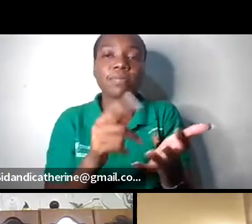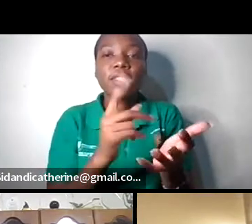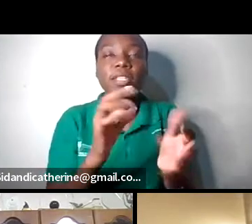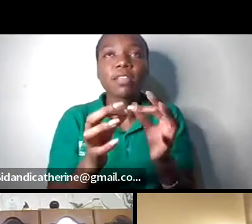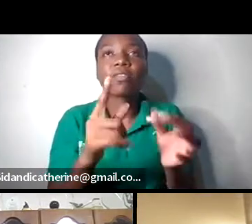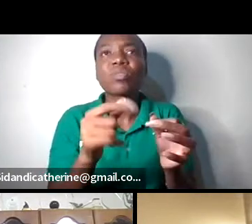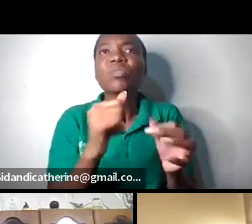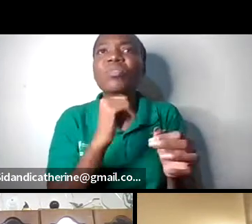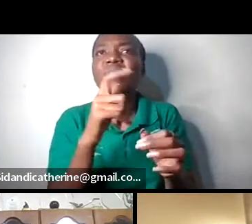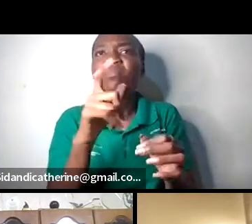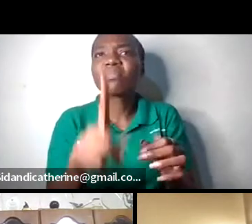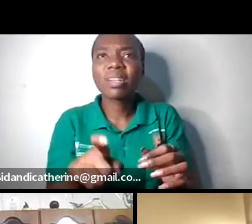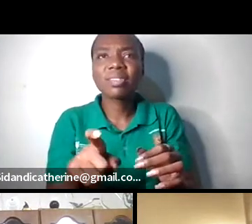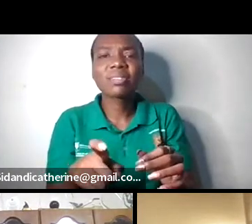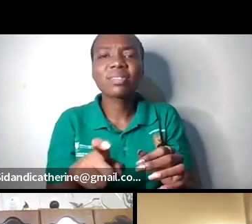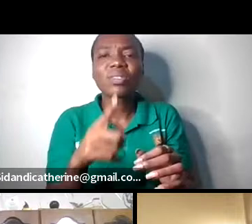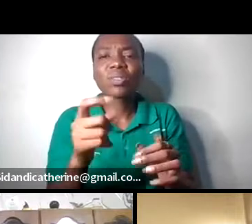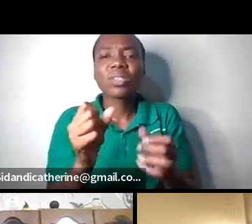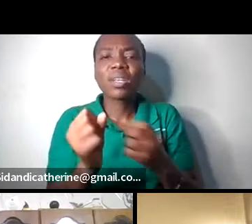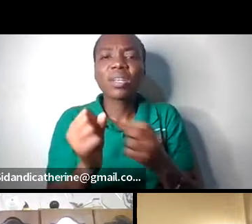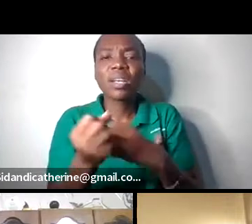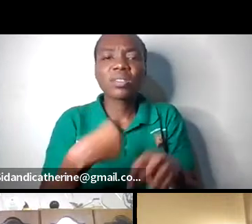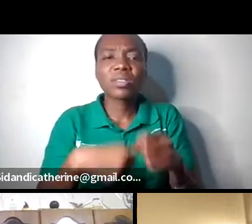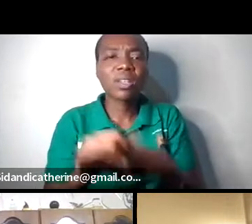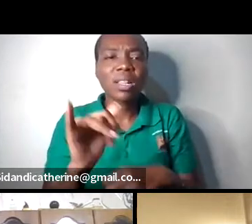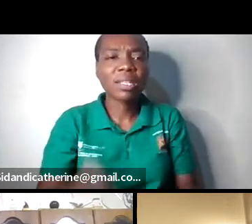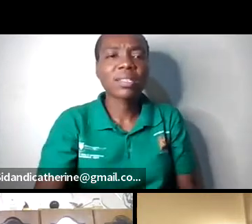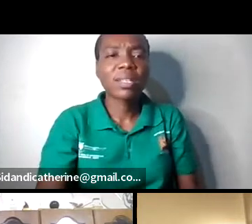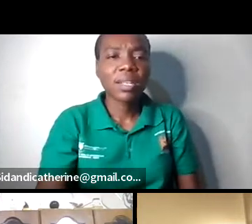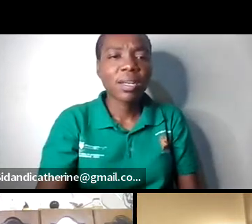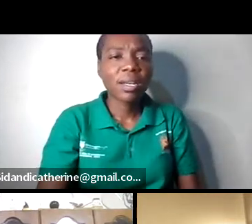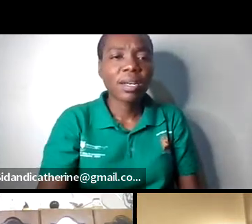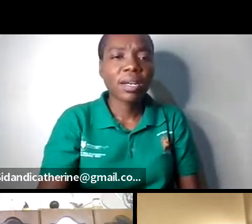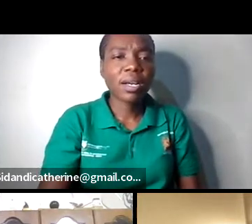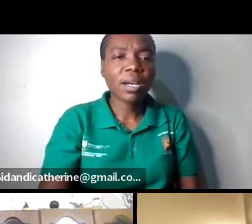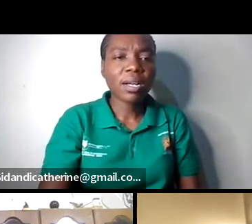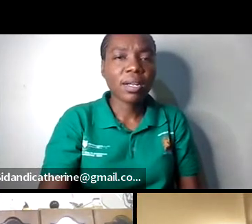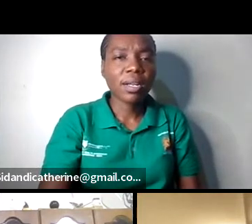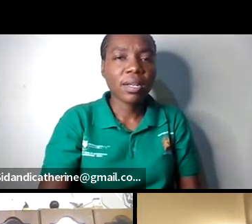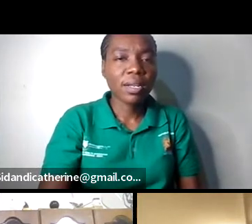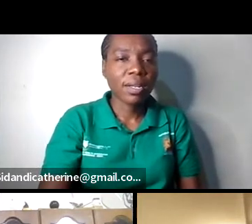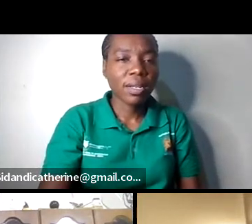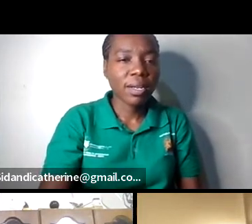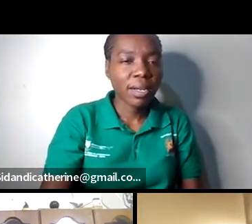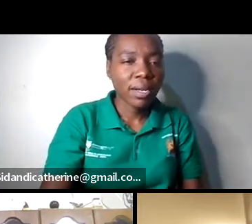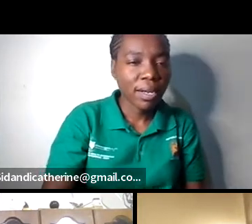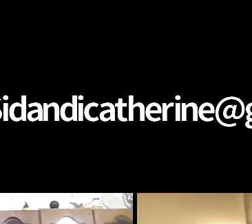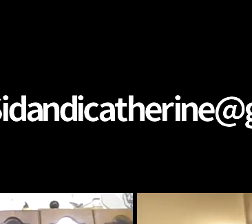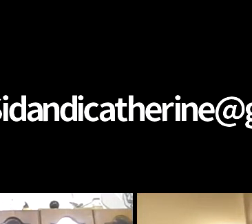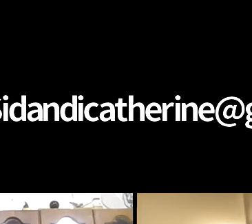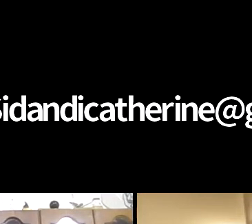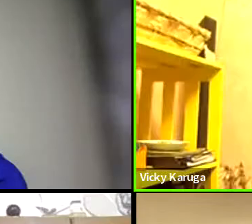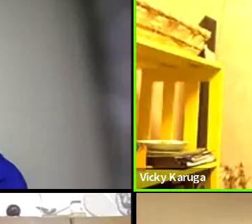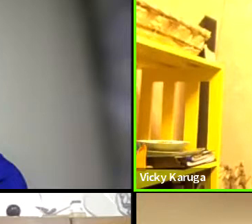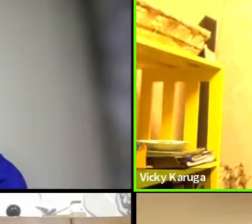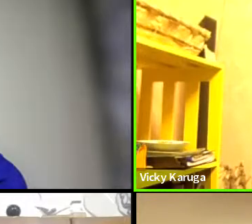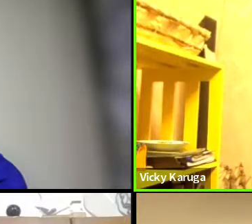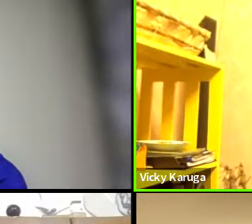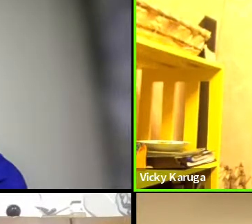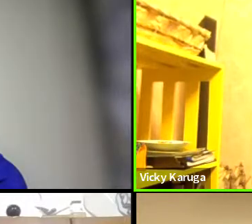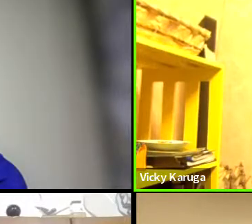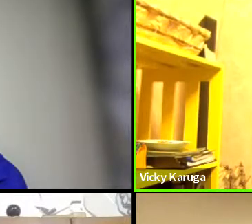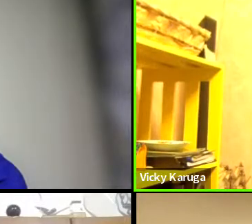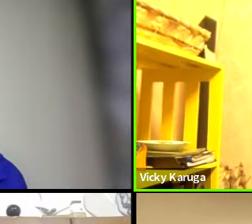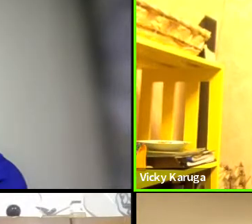you just have to make enough noise until something is done. I think the other way, of course, is education, upskilling,